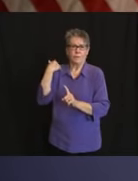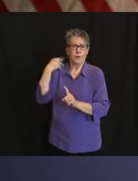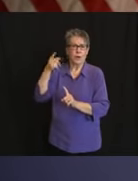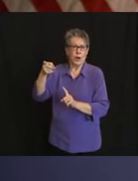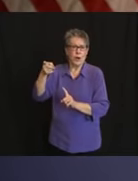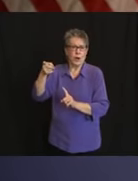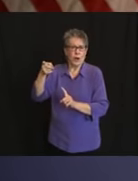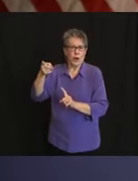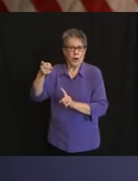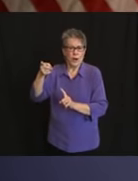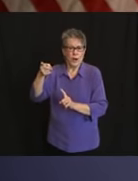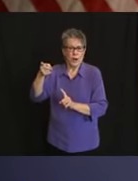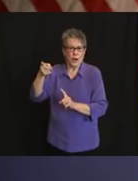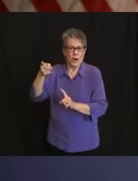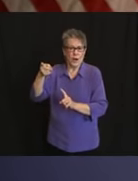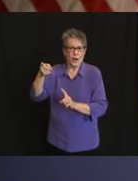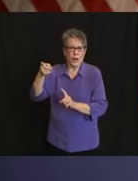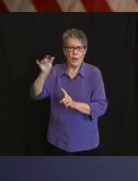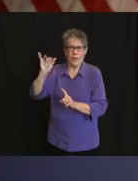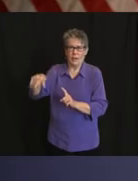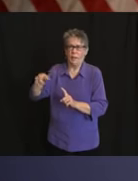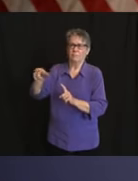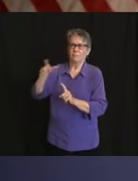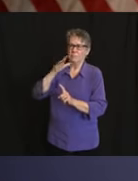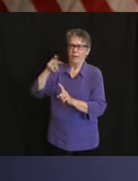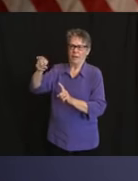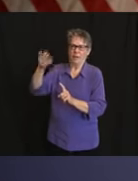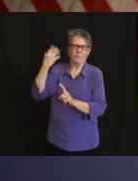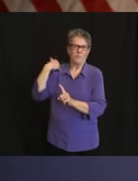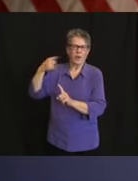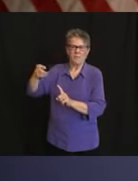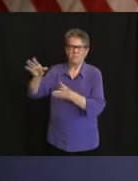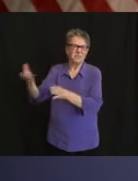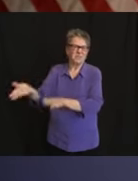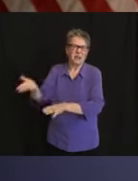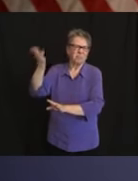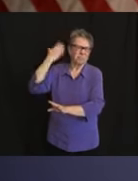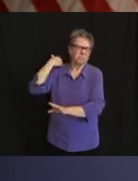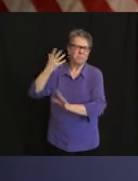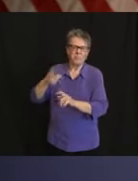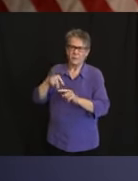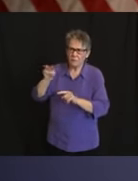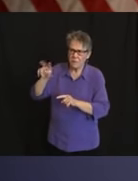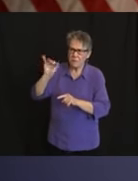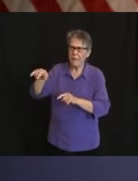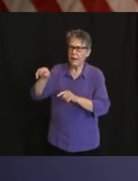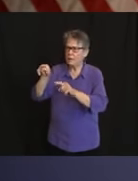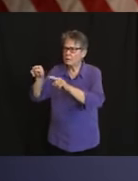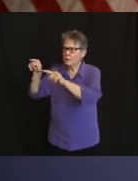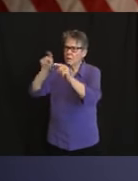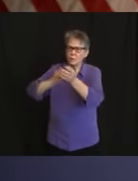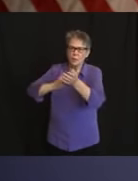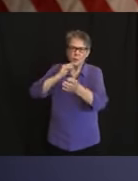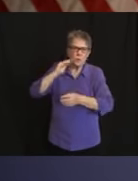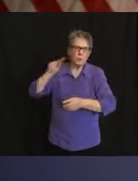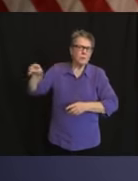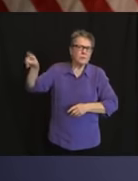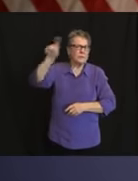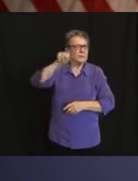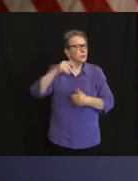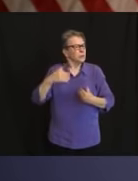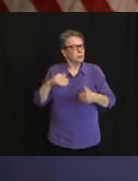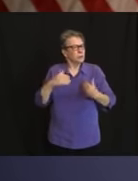the veterans home. I think you made this point, right? In so many of these long-term care facilities, when you've got a high percentage of blessed